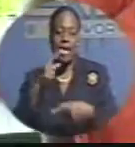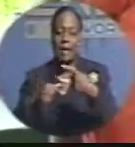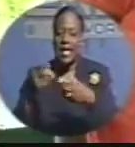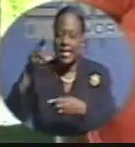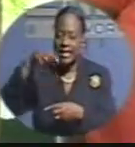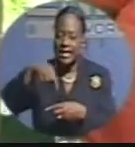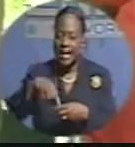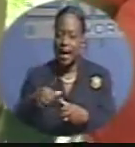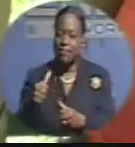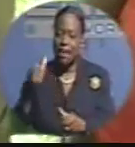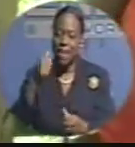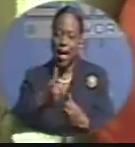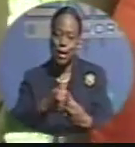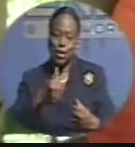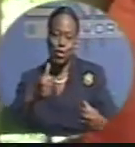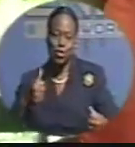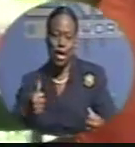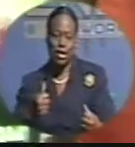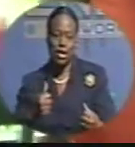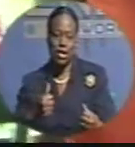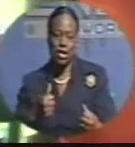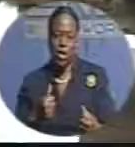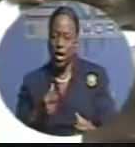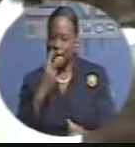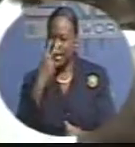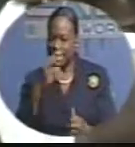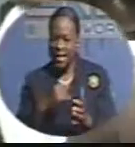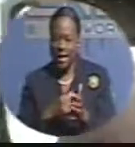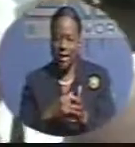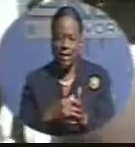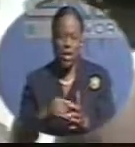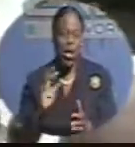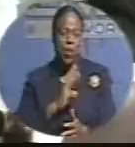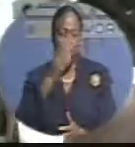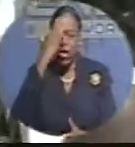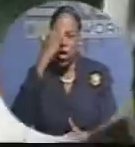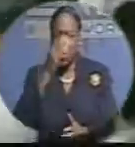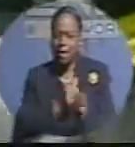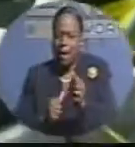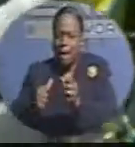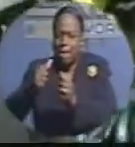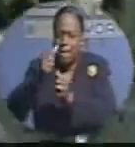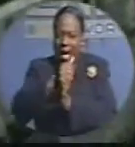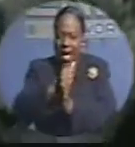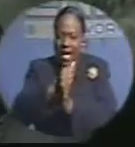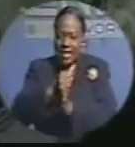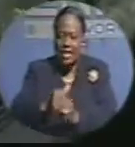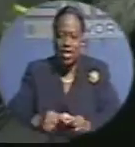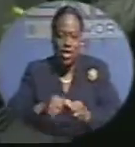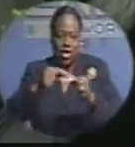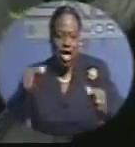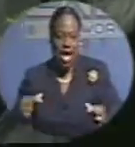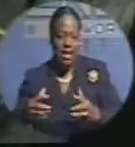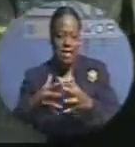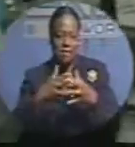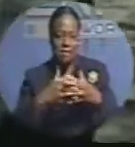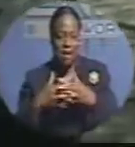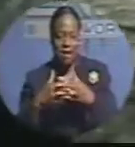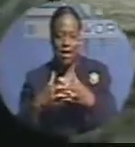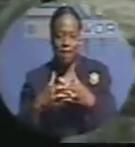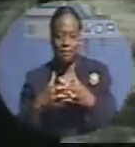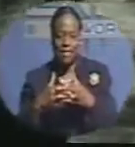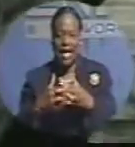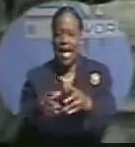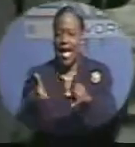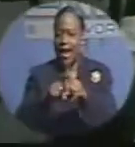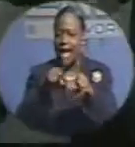backstretch and just about, and we could see it. You know he was going to pass this giant of an American. And as